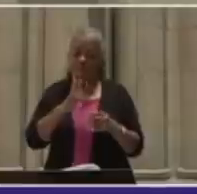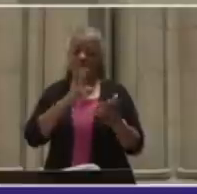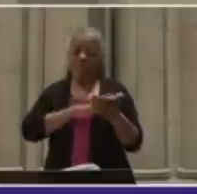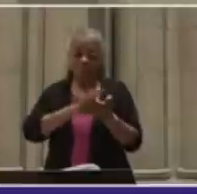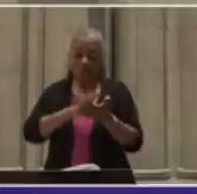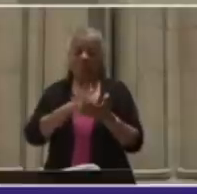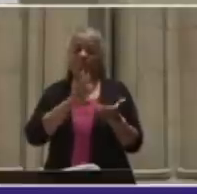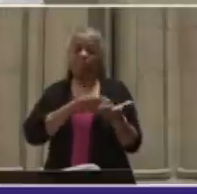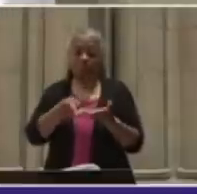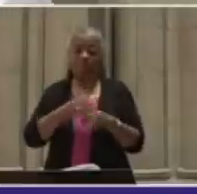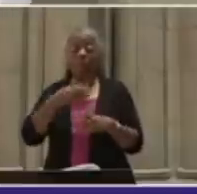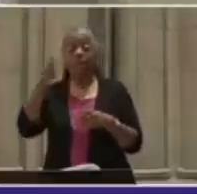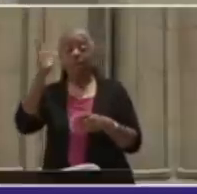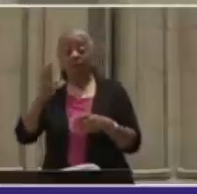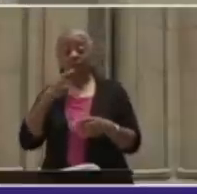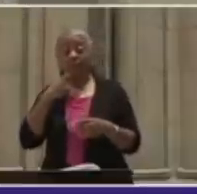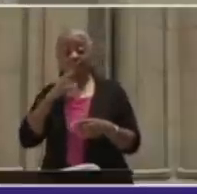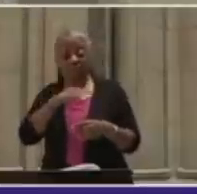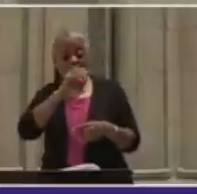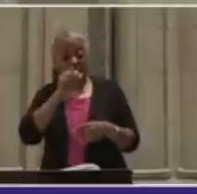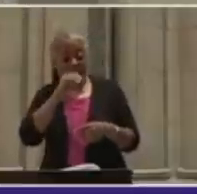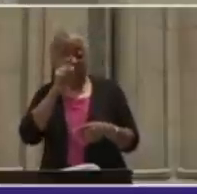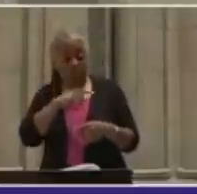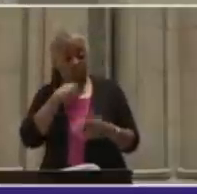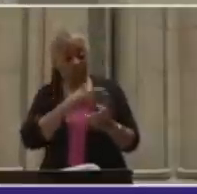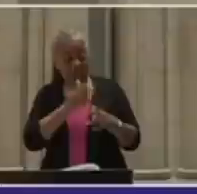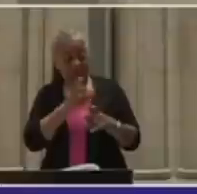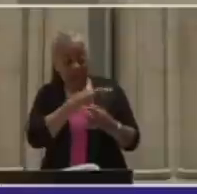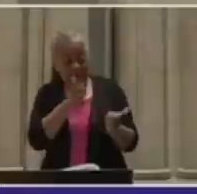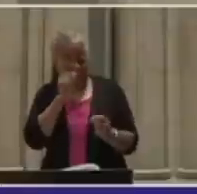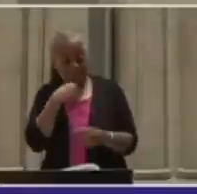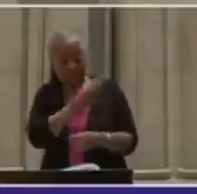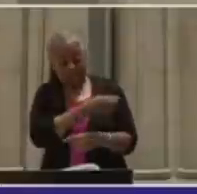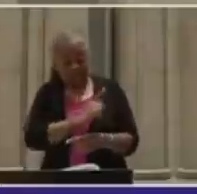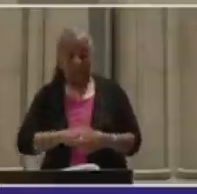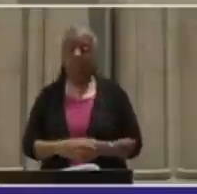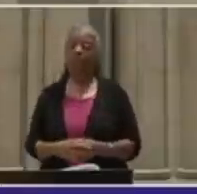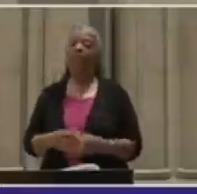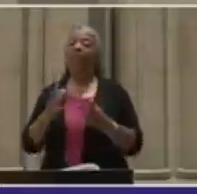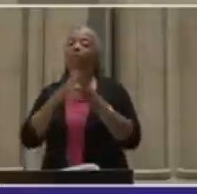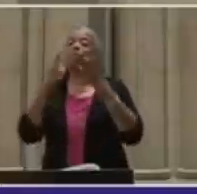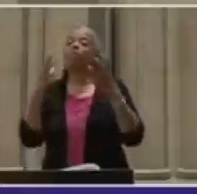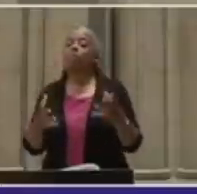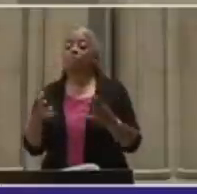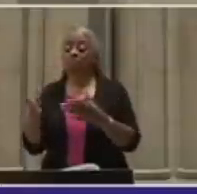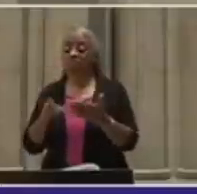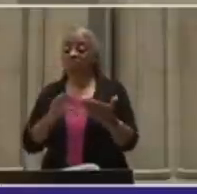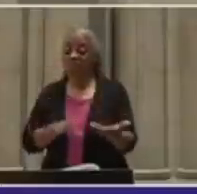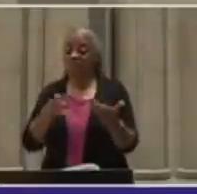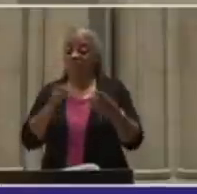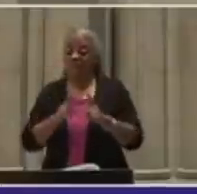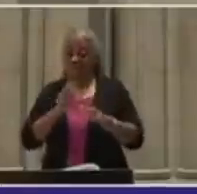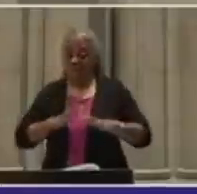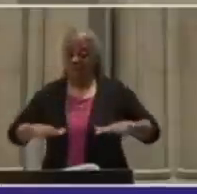But God says to Amos, you have to share it. There is too much death in the